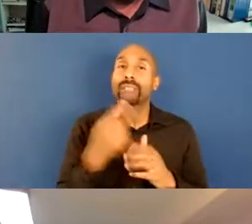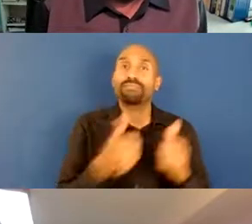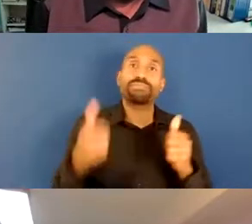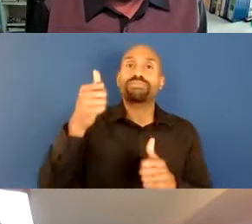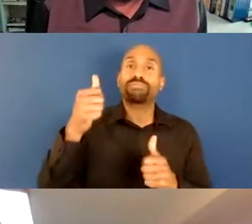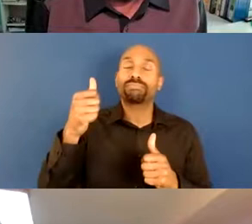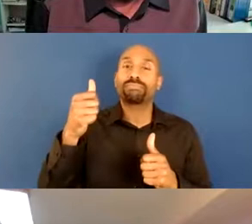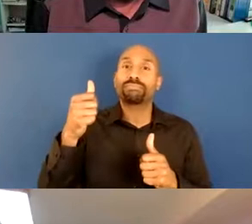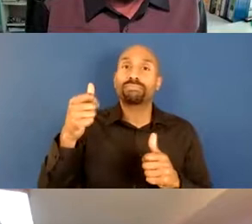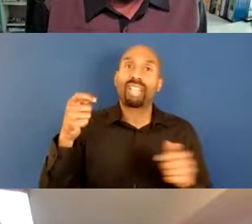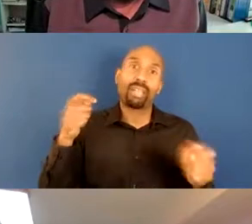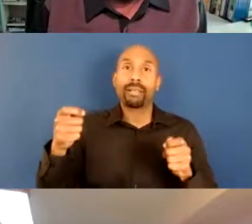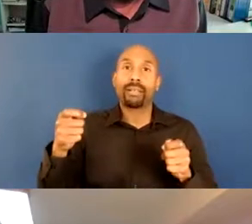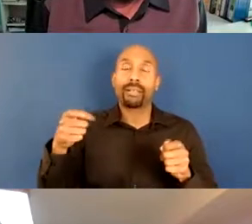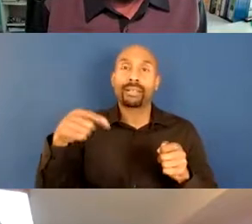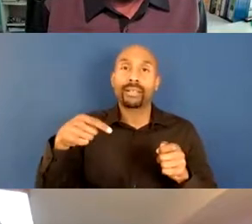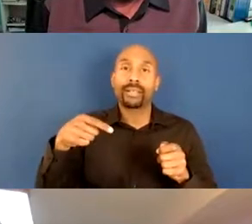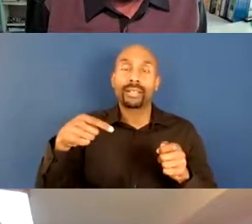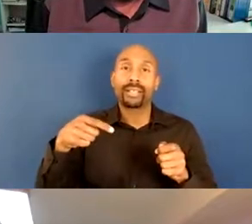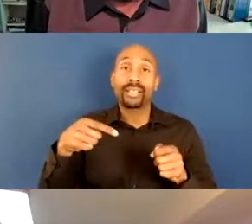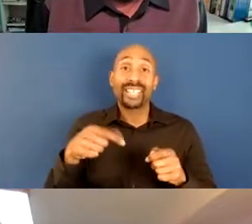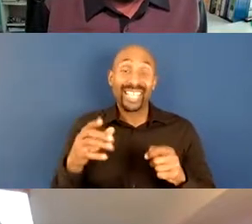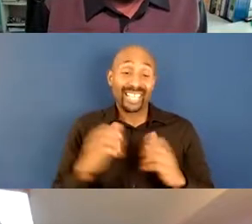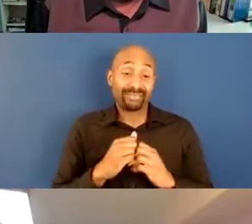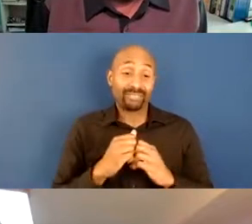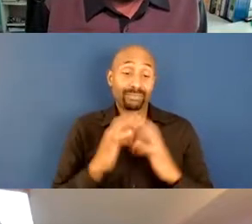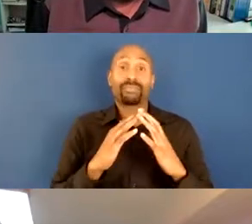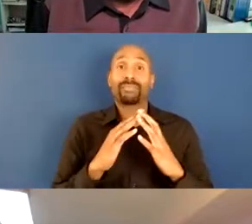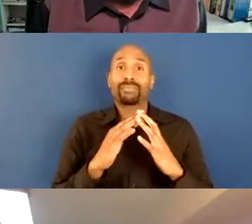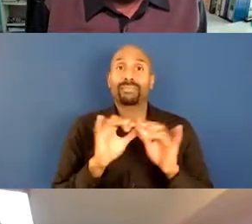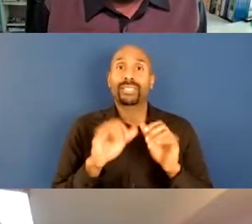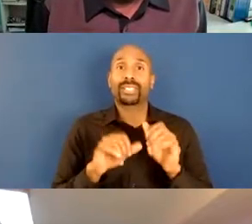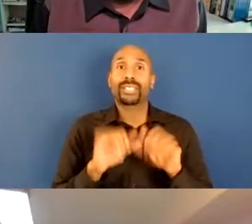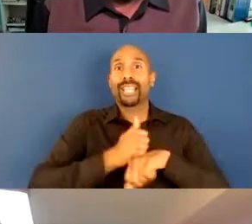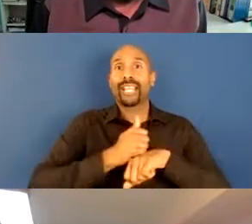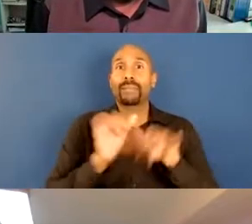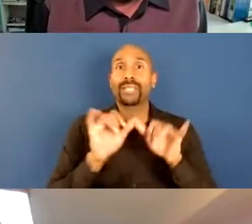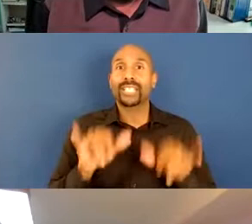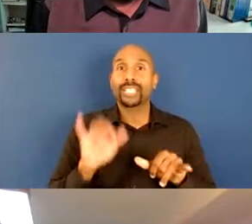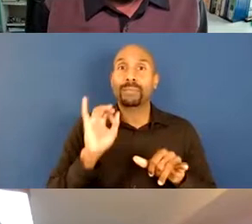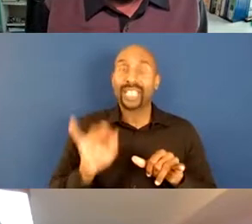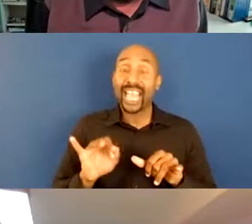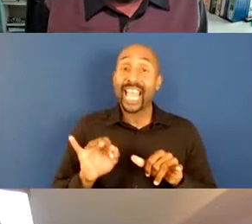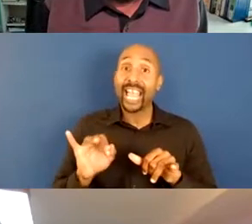that retail domination in the form of knowledge. So I want to ask you that.